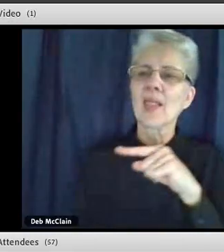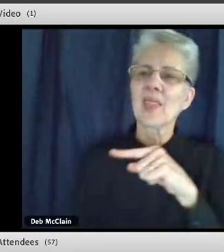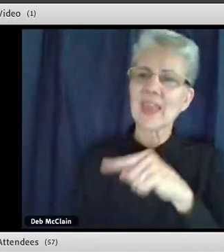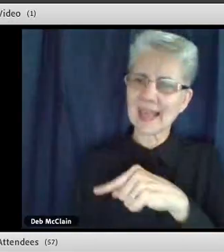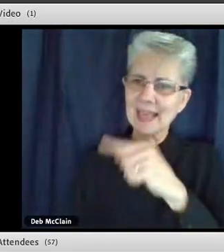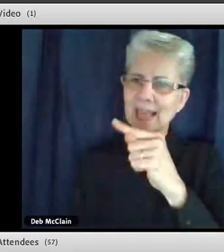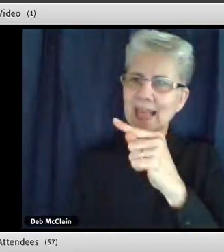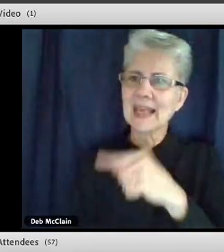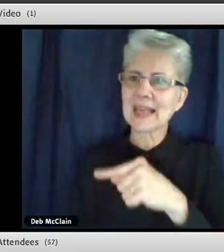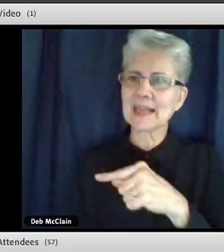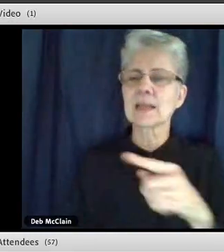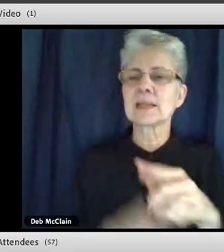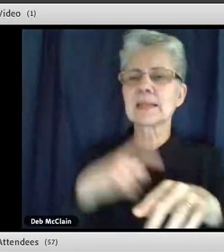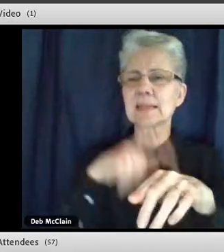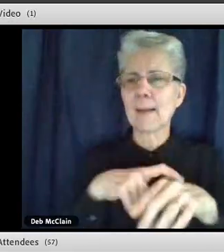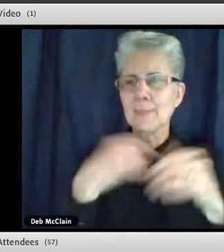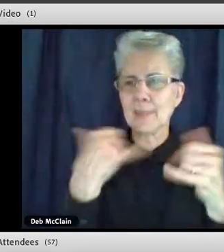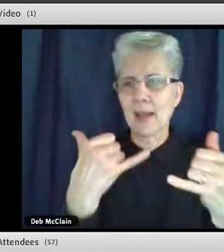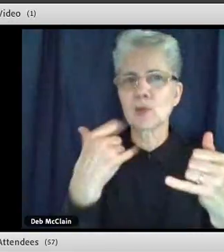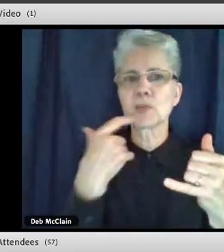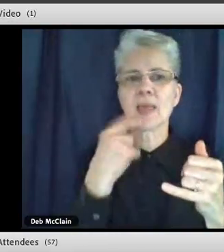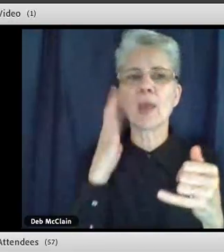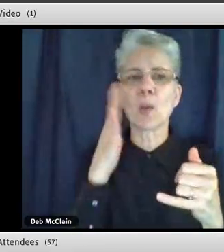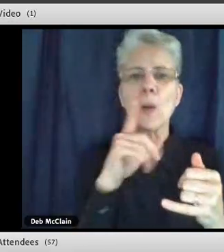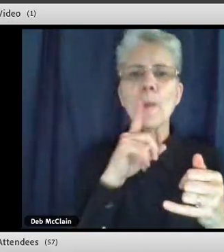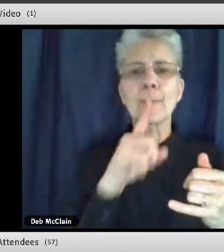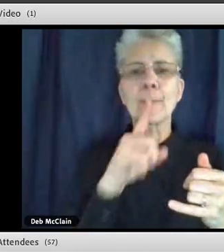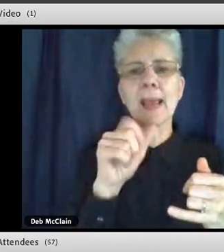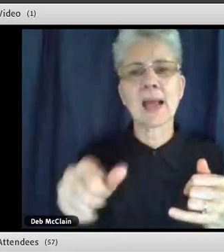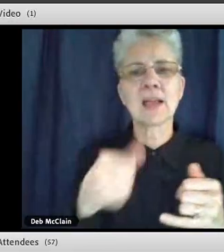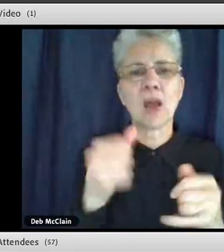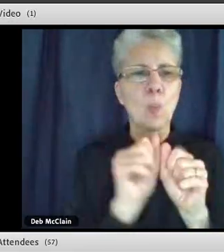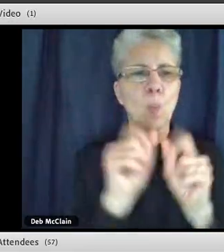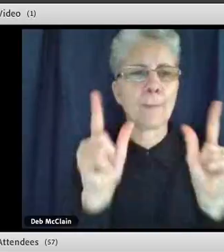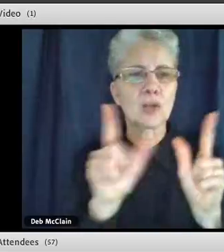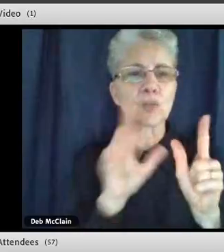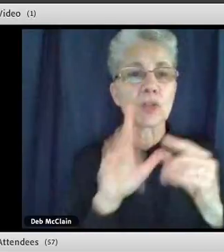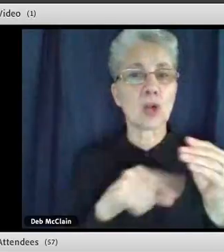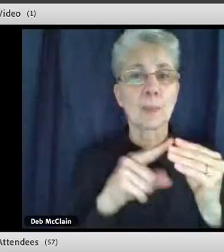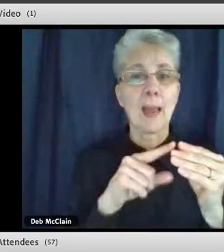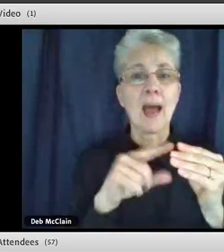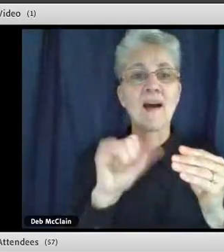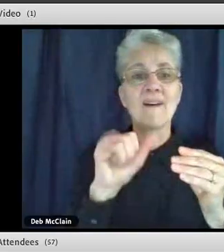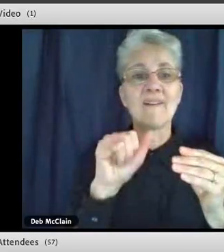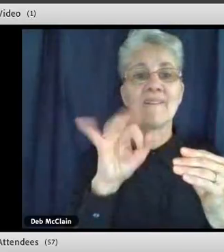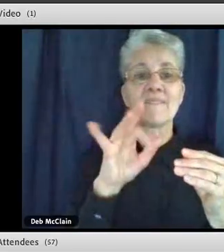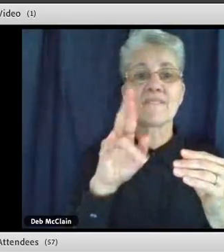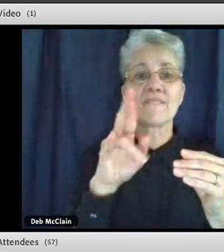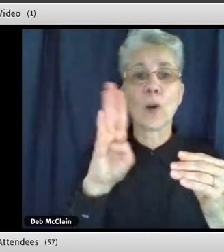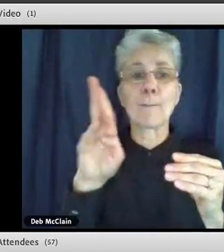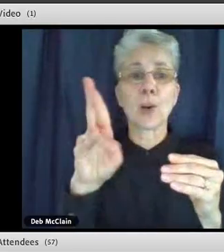prompt to say, first of all, there will be another webinar, as we talked about, on Ferber next month.